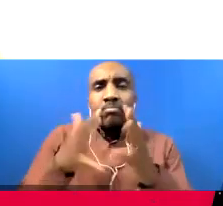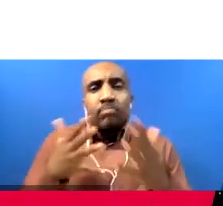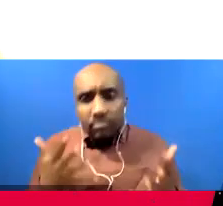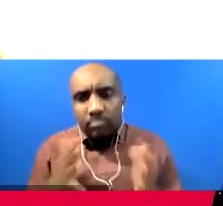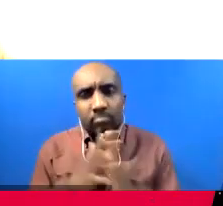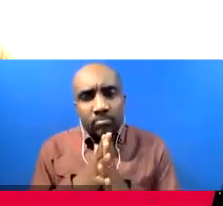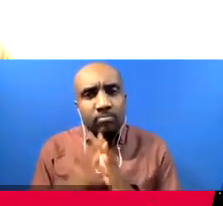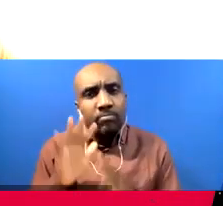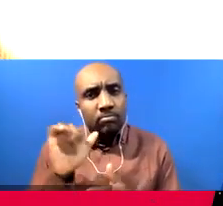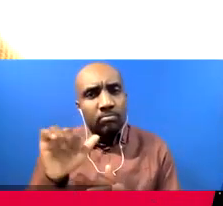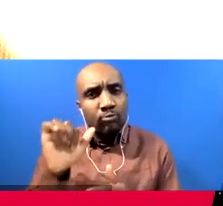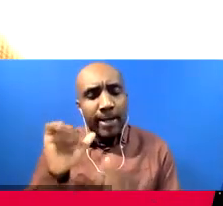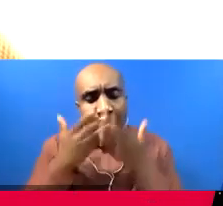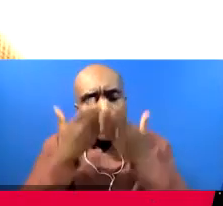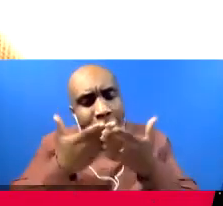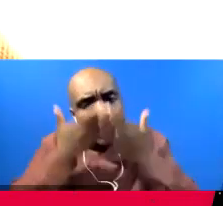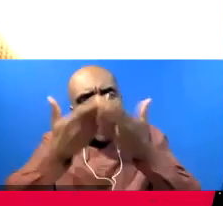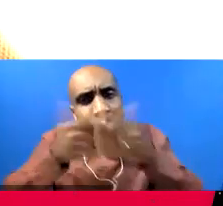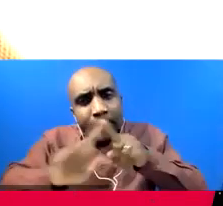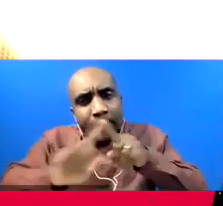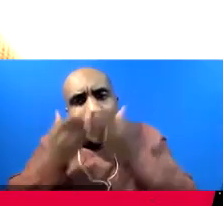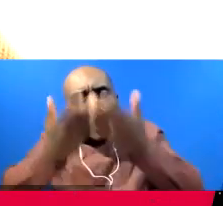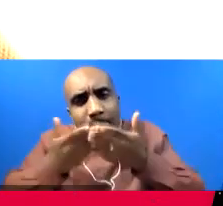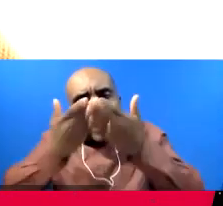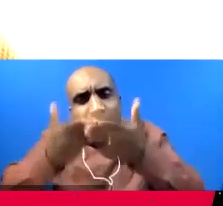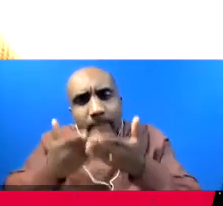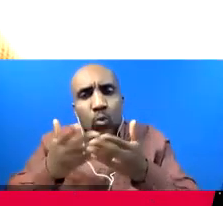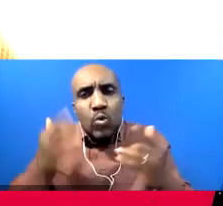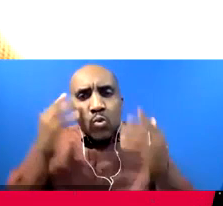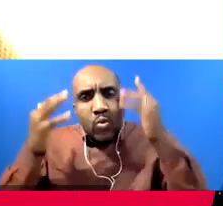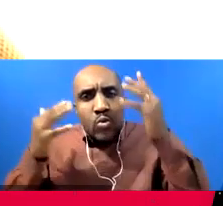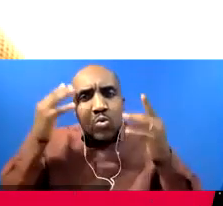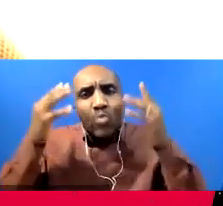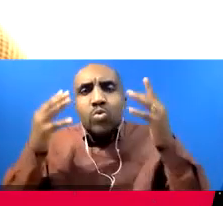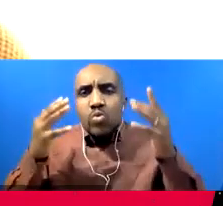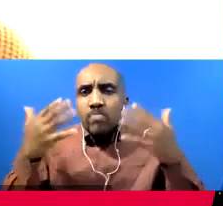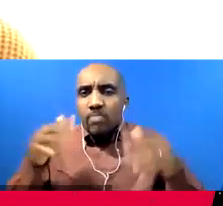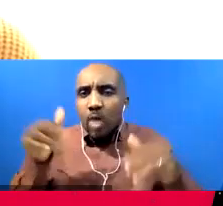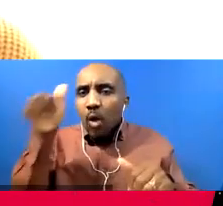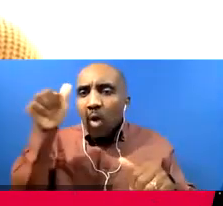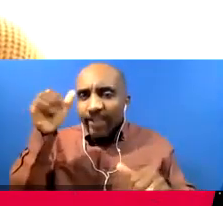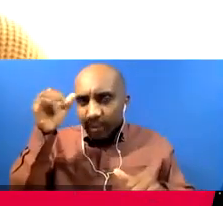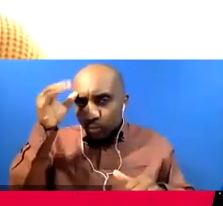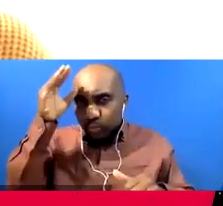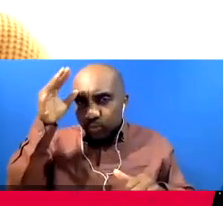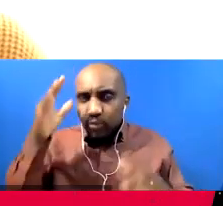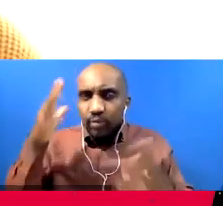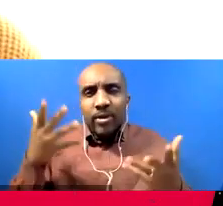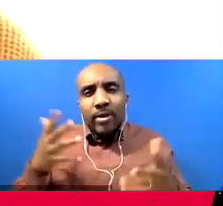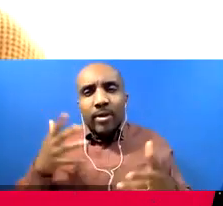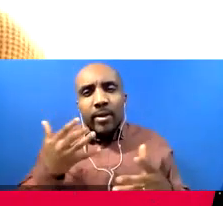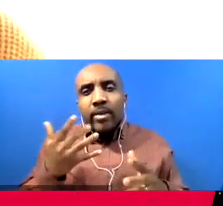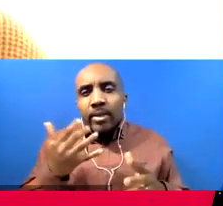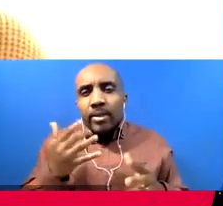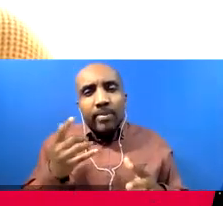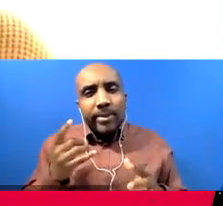Yeah, that's fine. Yeah, there's definitely some of the awareness that you get from studying these things where it's really easy to become just, you know,